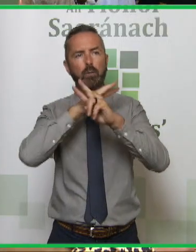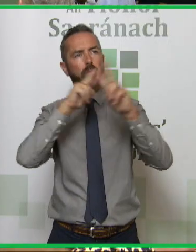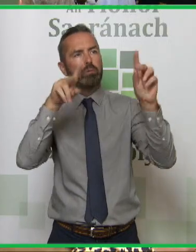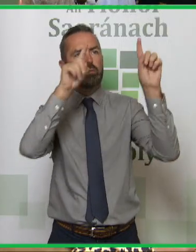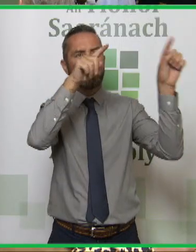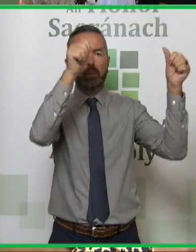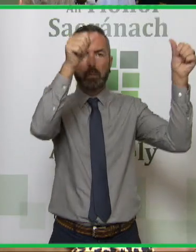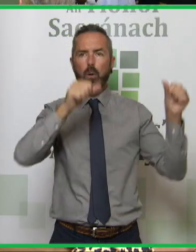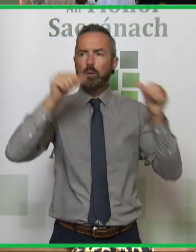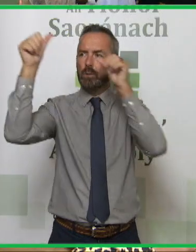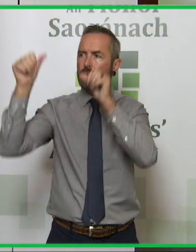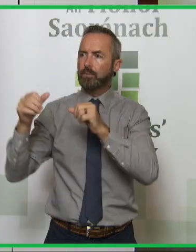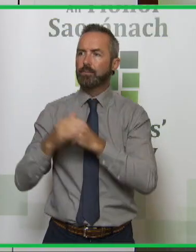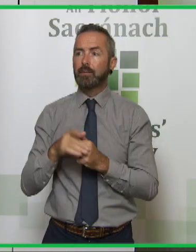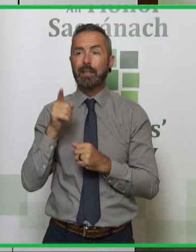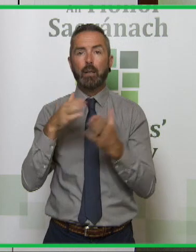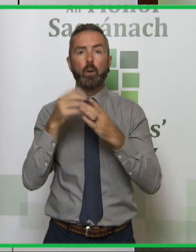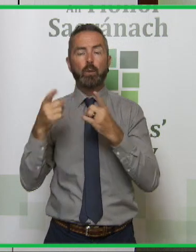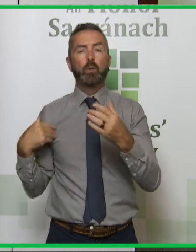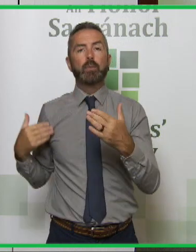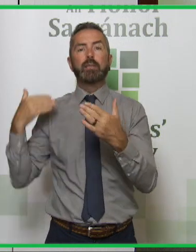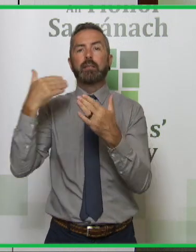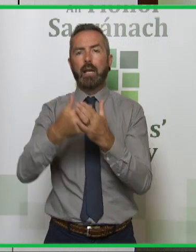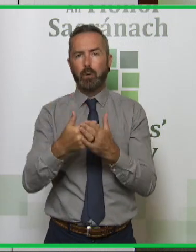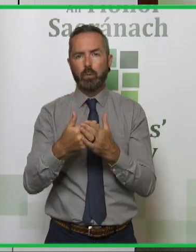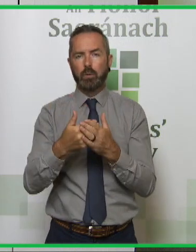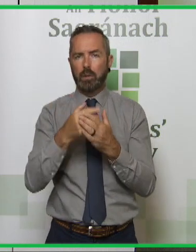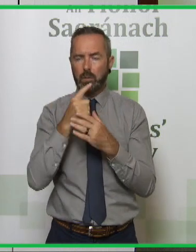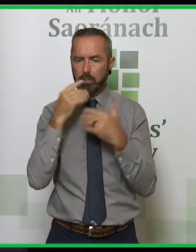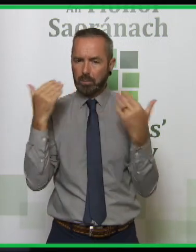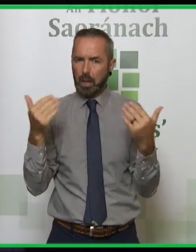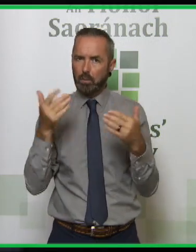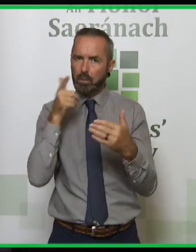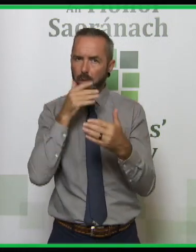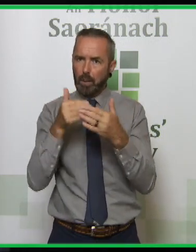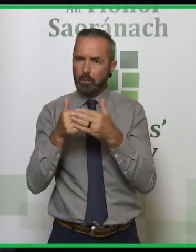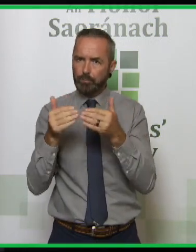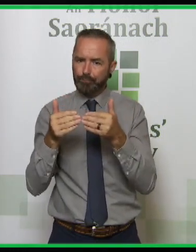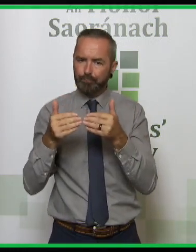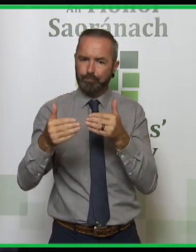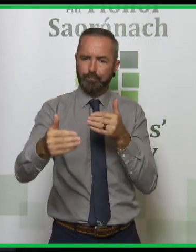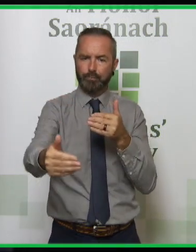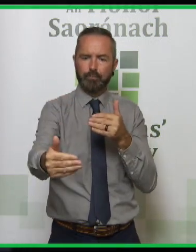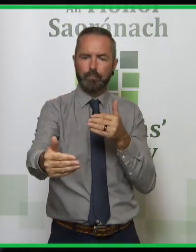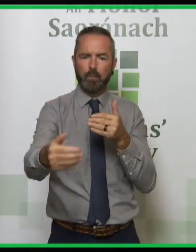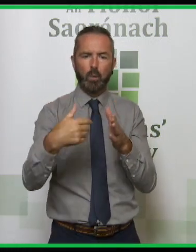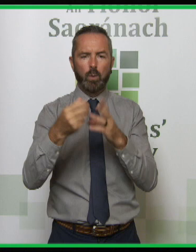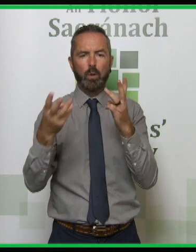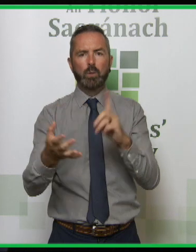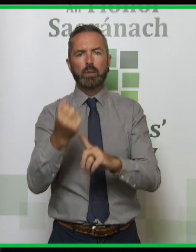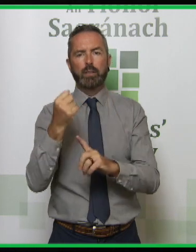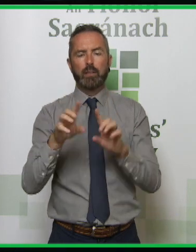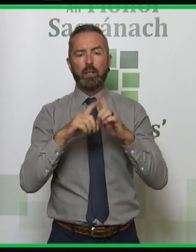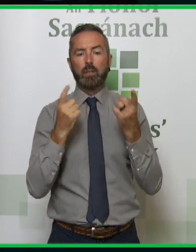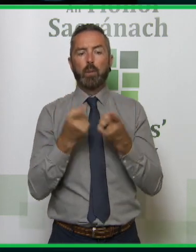look, that's kind of what we've been doing so far. So I want to talk to you about maybe our bigger picture, where we're going. Obviously, the department is working towards